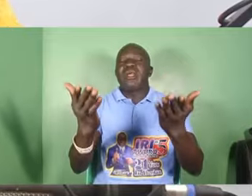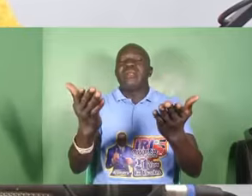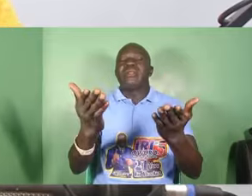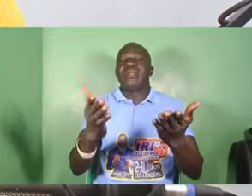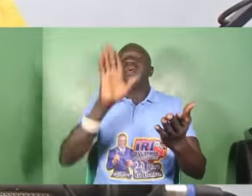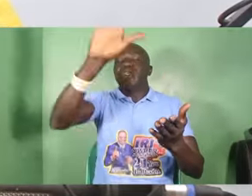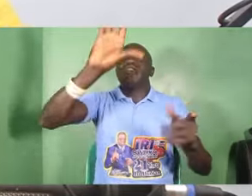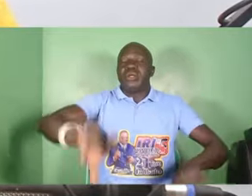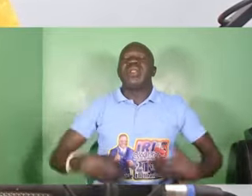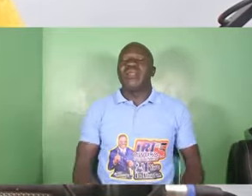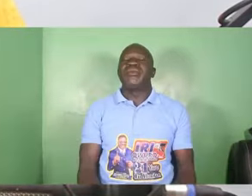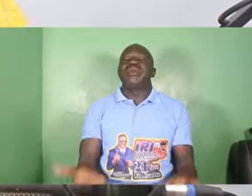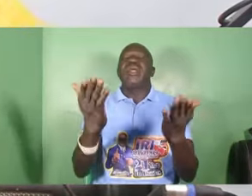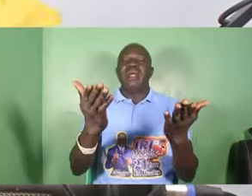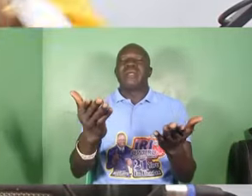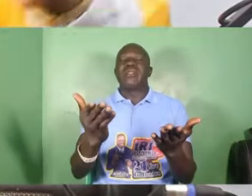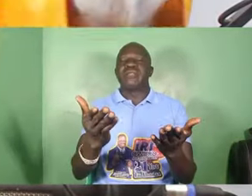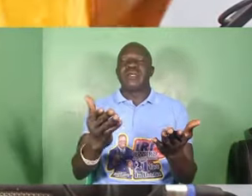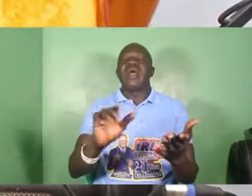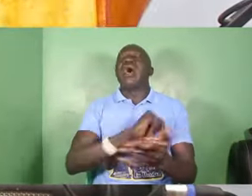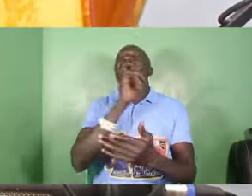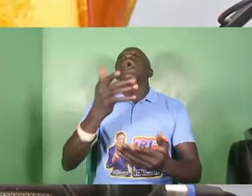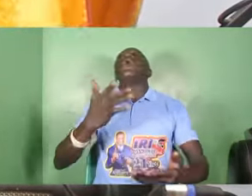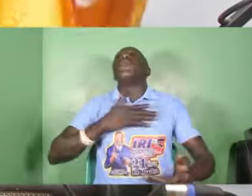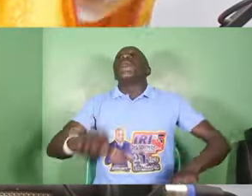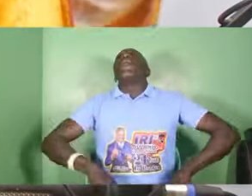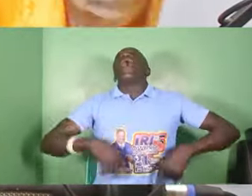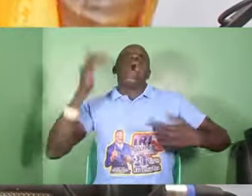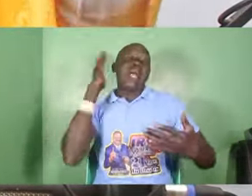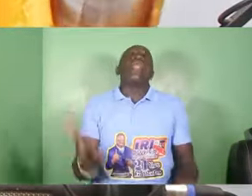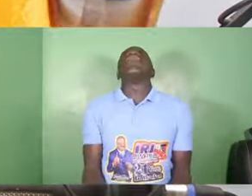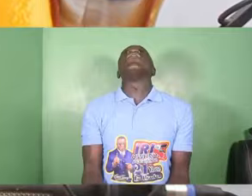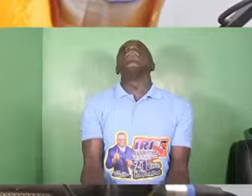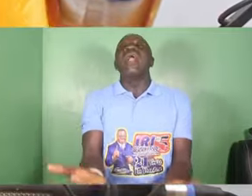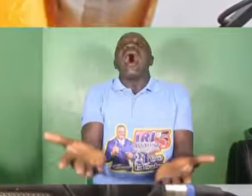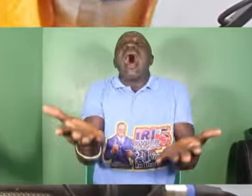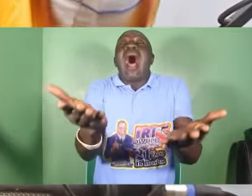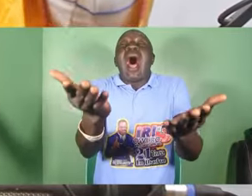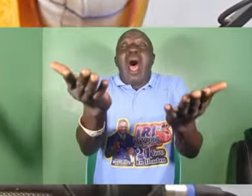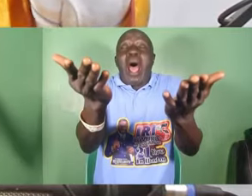Amen.